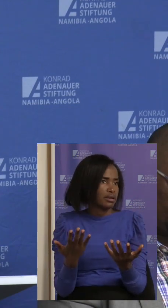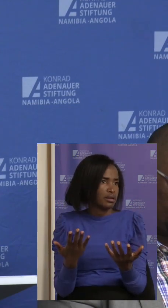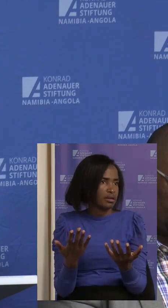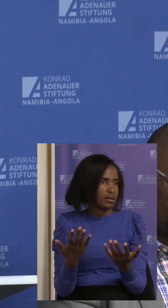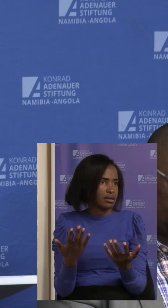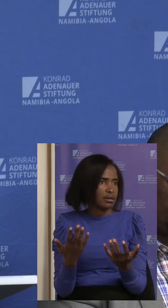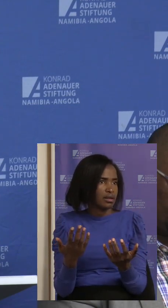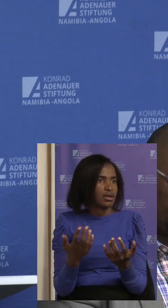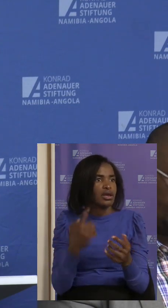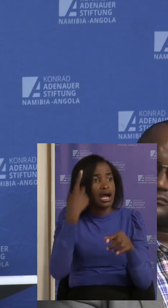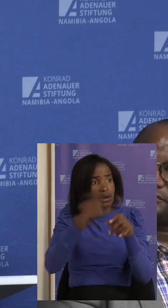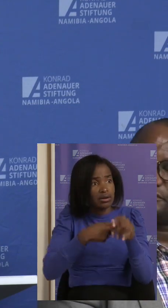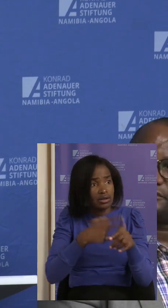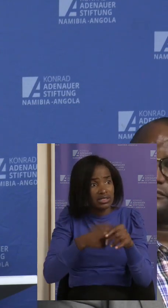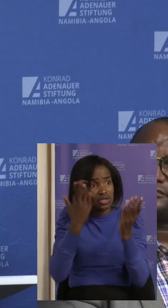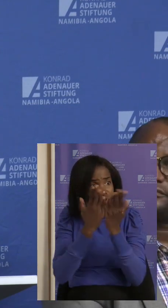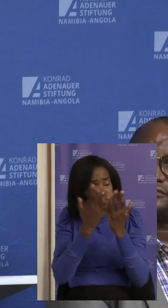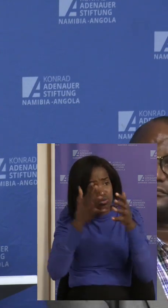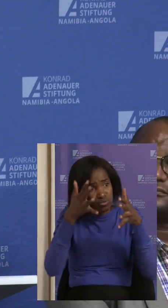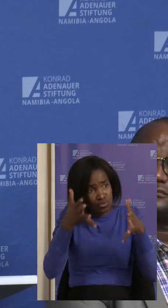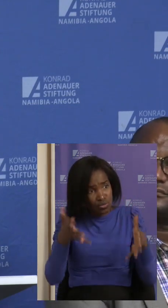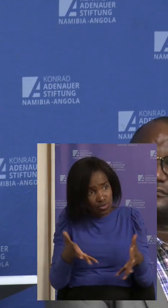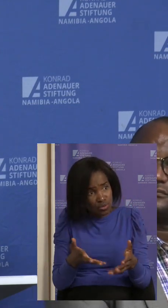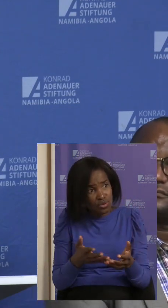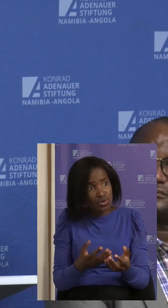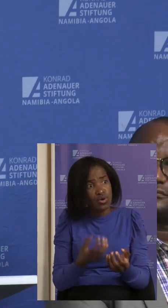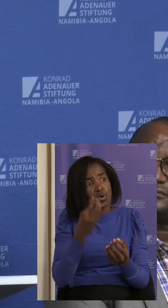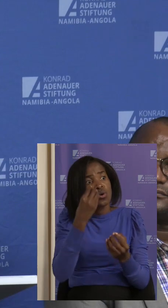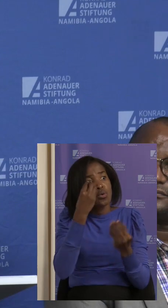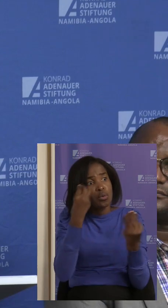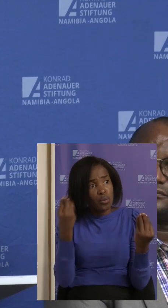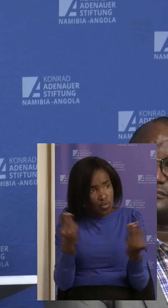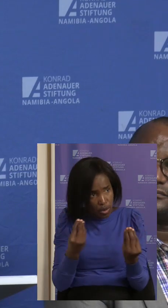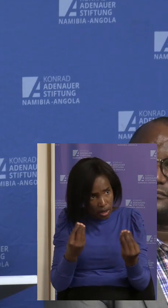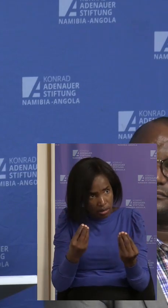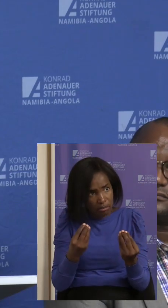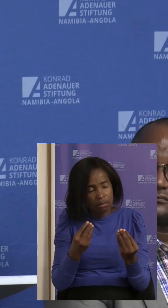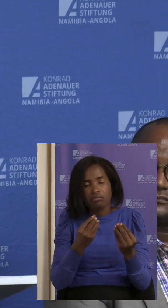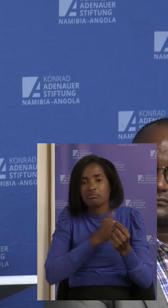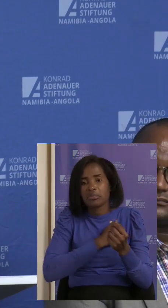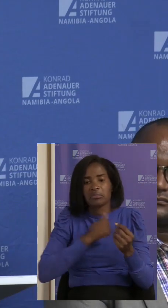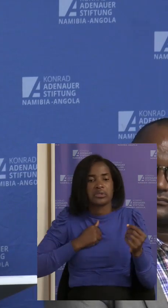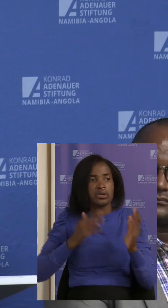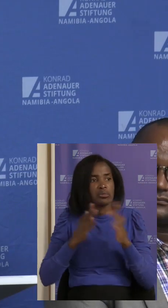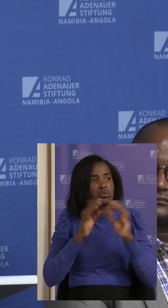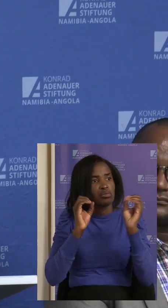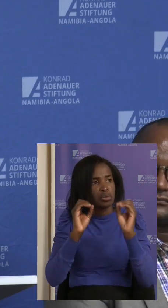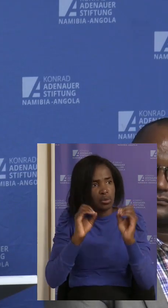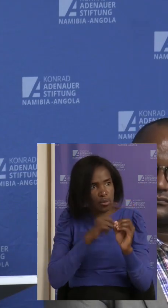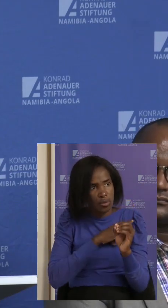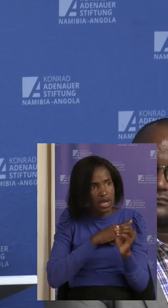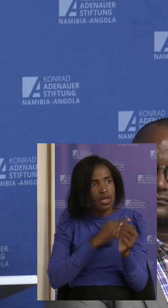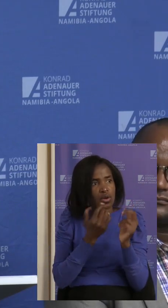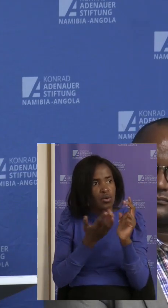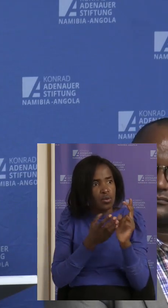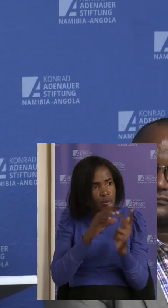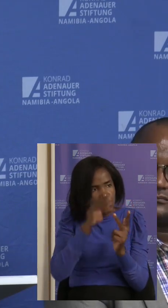That's why we find, especially in rural schools, a lot of child-headed homes where you have fellow learners that are